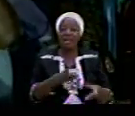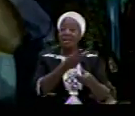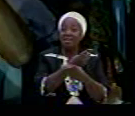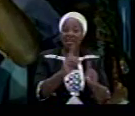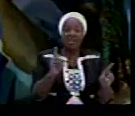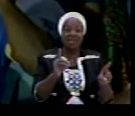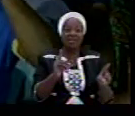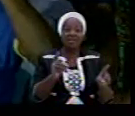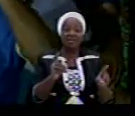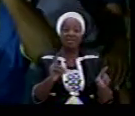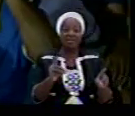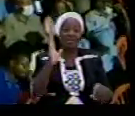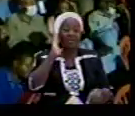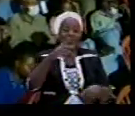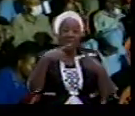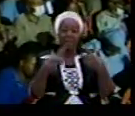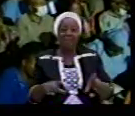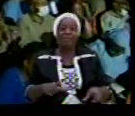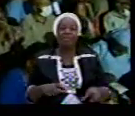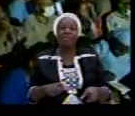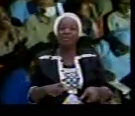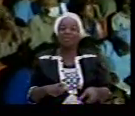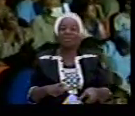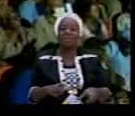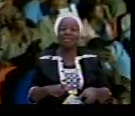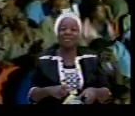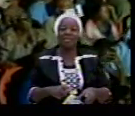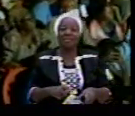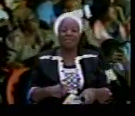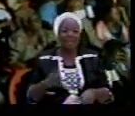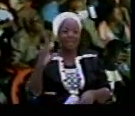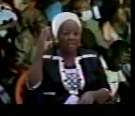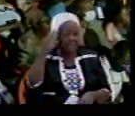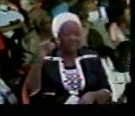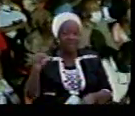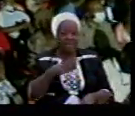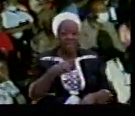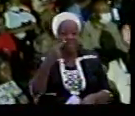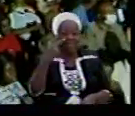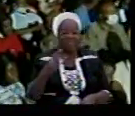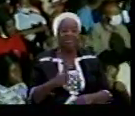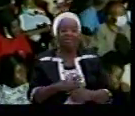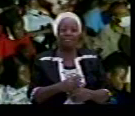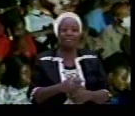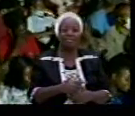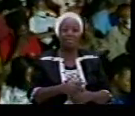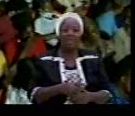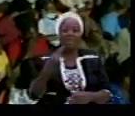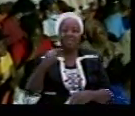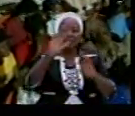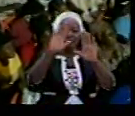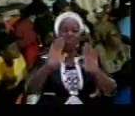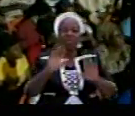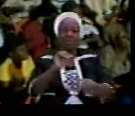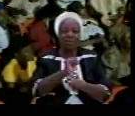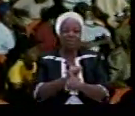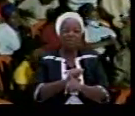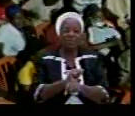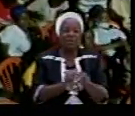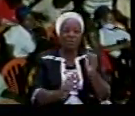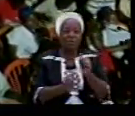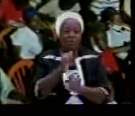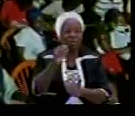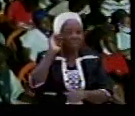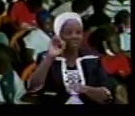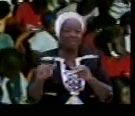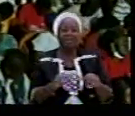Deliverance will take place. Hearing and seeing the miracles which he did. Look at